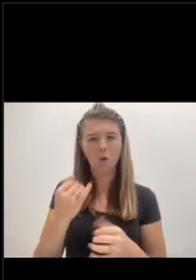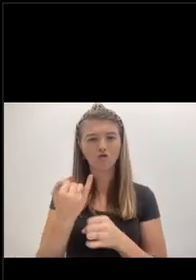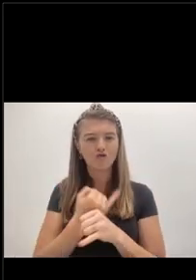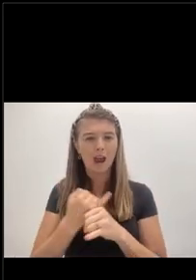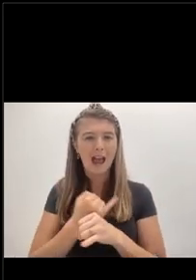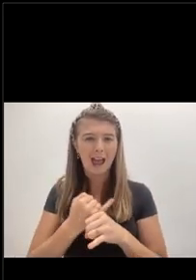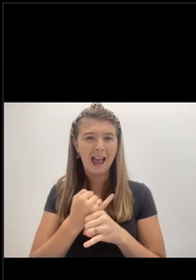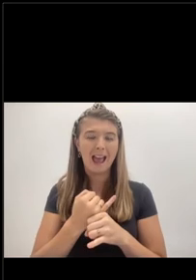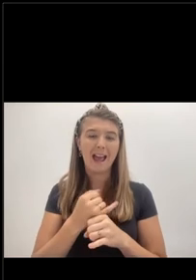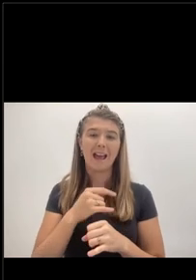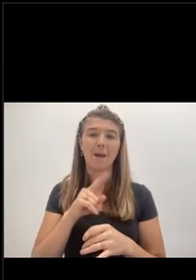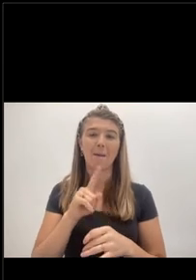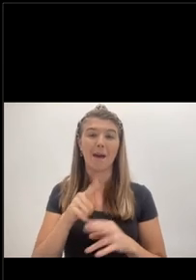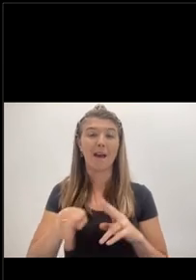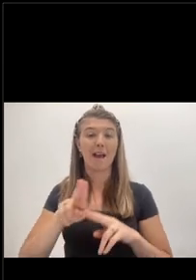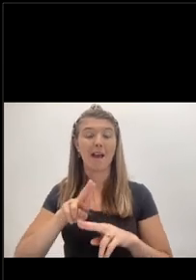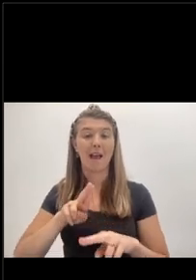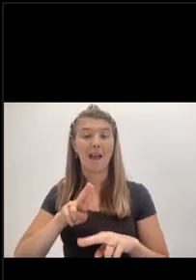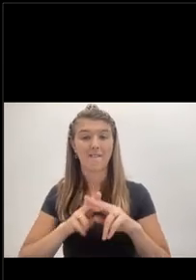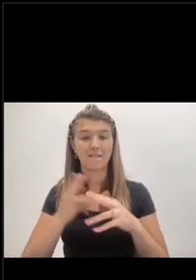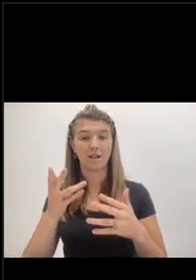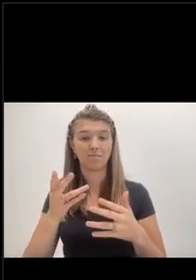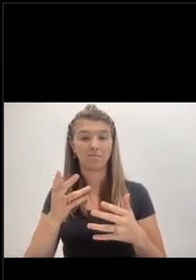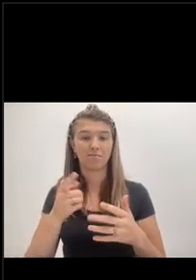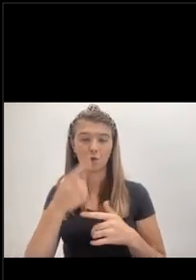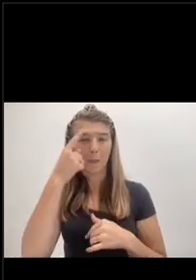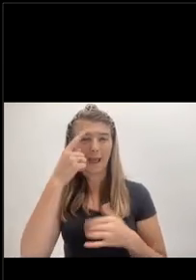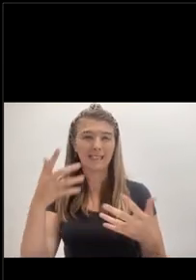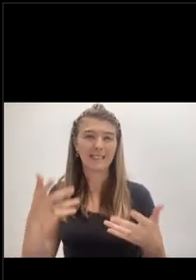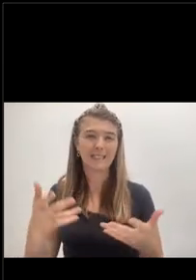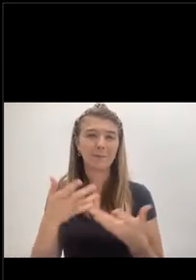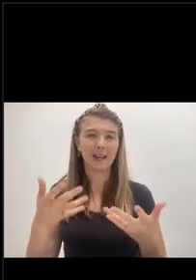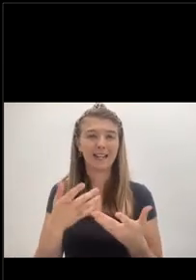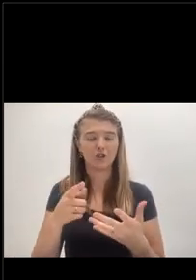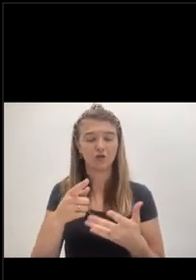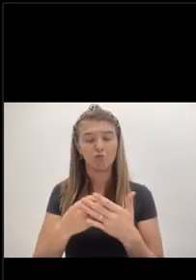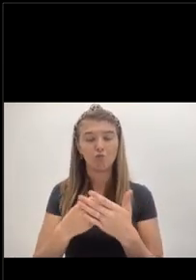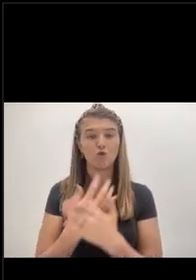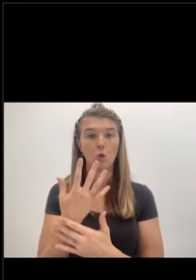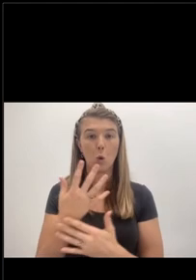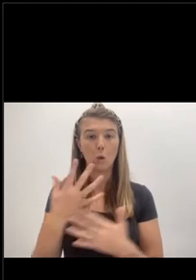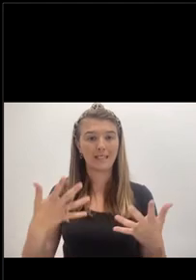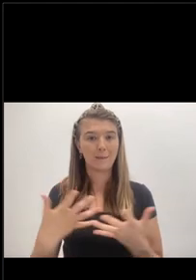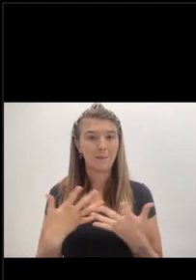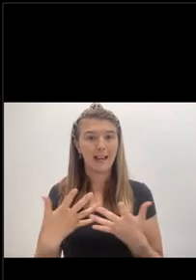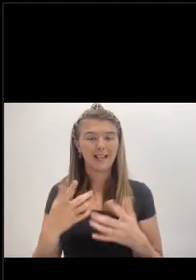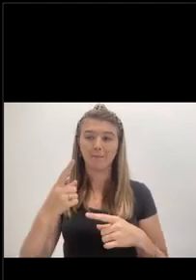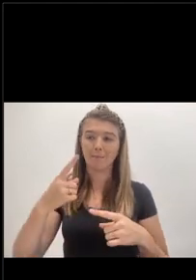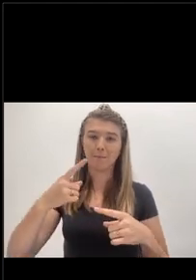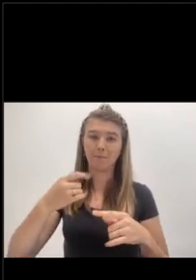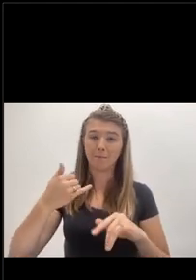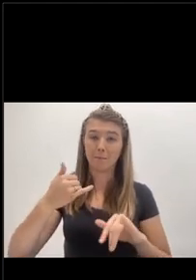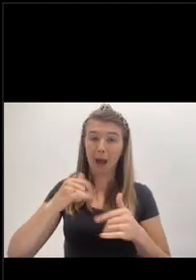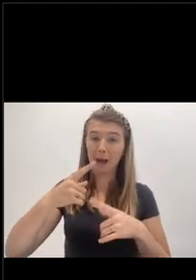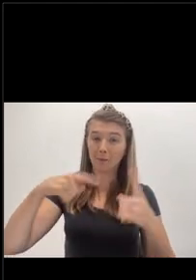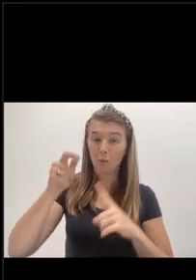But if we consider spinach, of course, to produce spinach, we might know, or at least some vegetarians